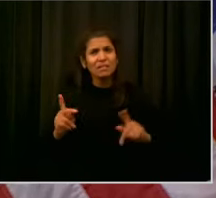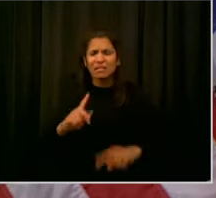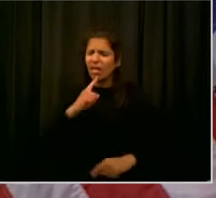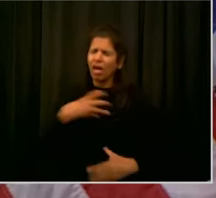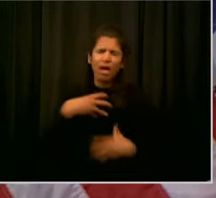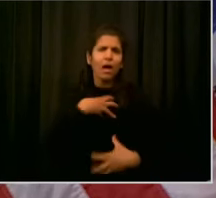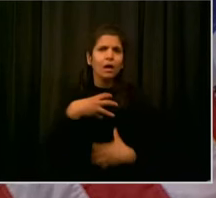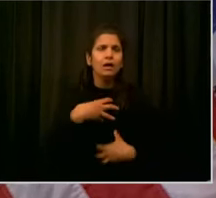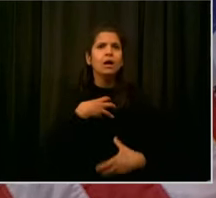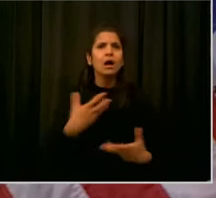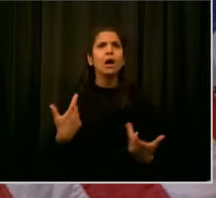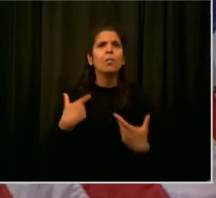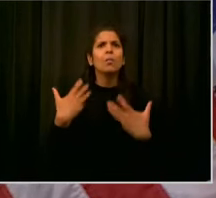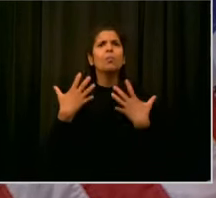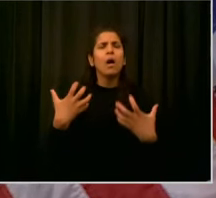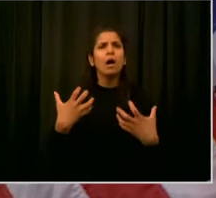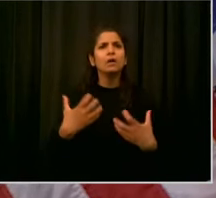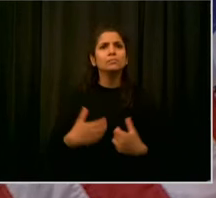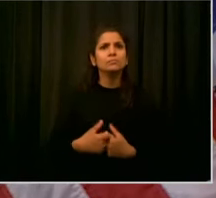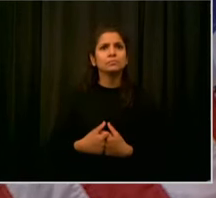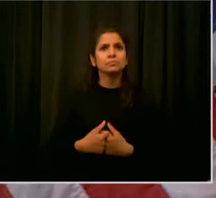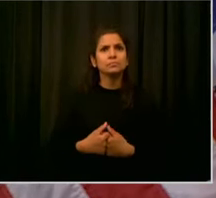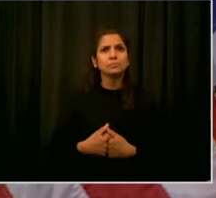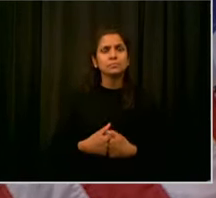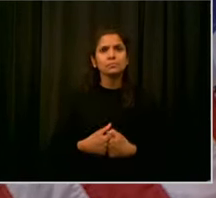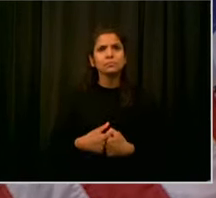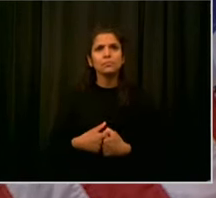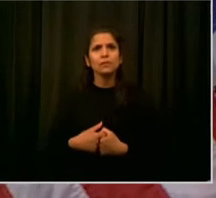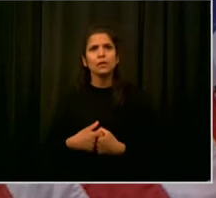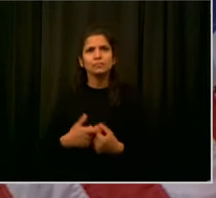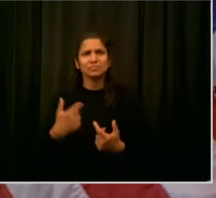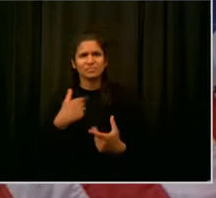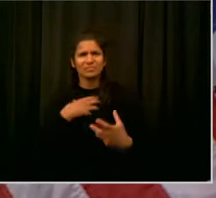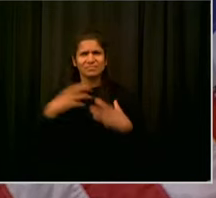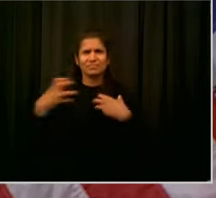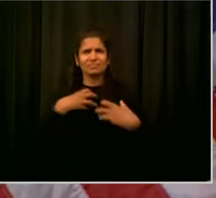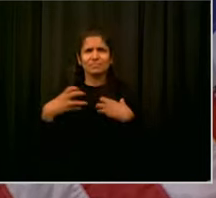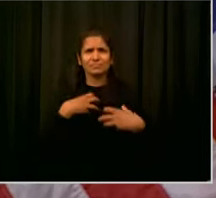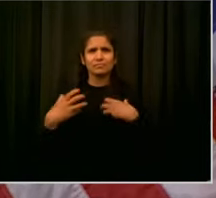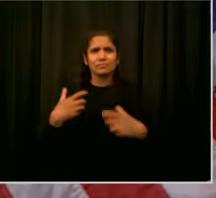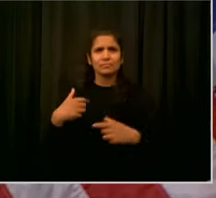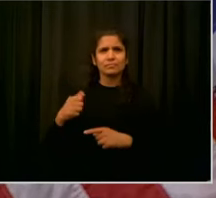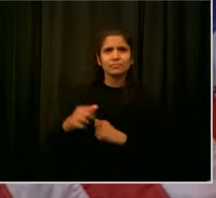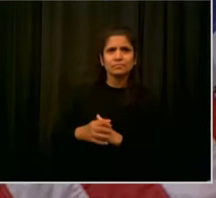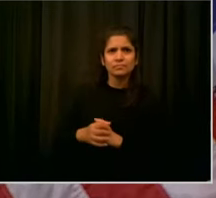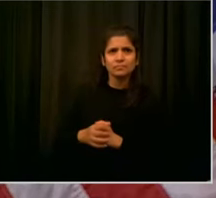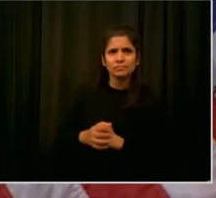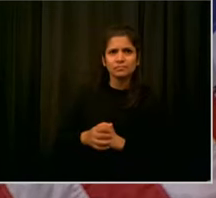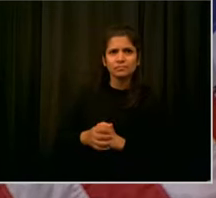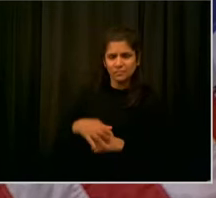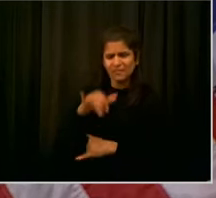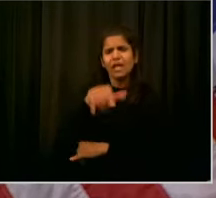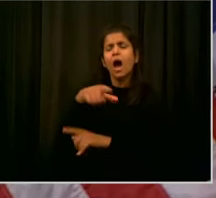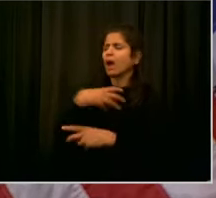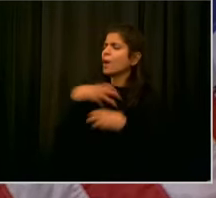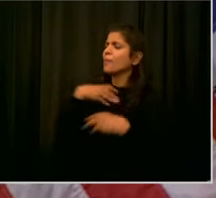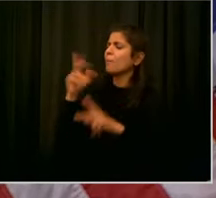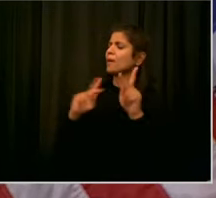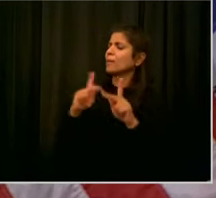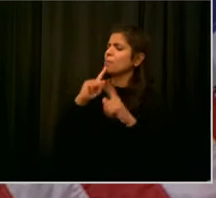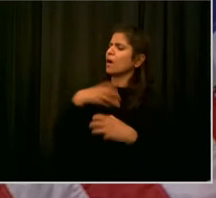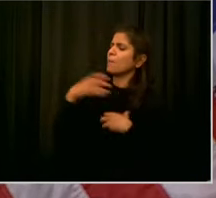both of my questions are sort of related. Do you think it's time to take a second look at how the NYPD is